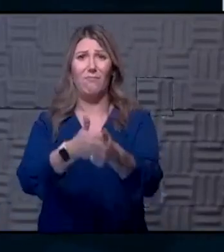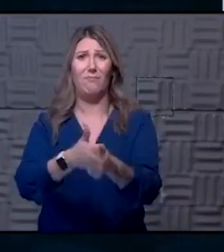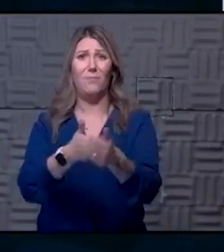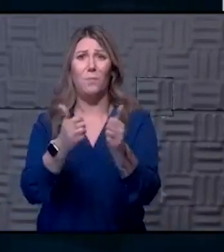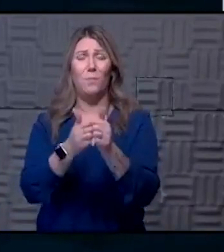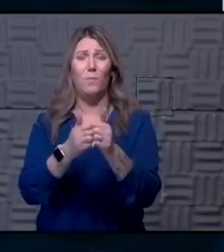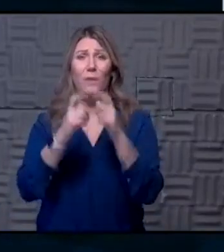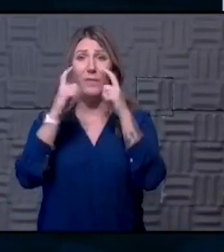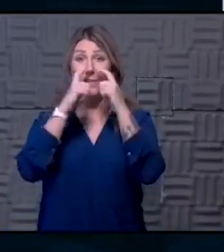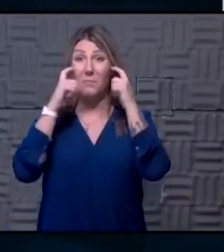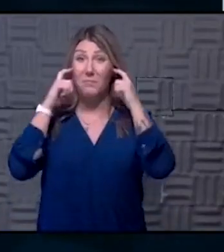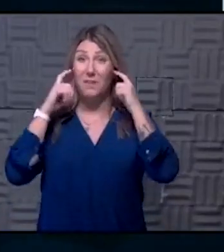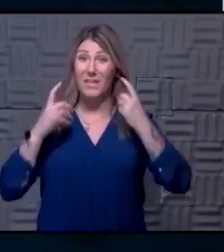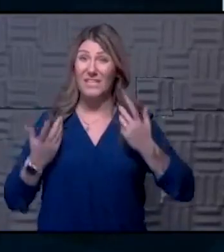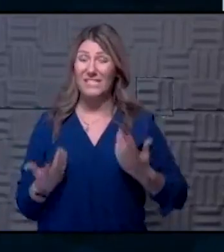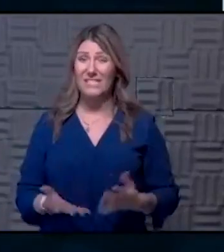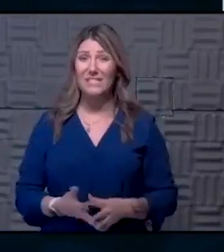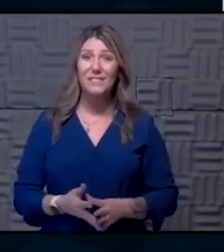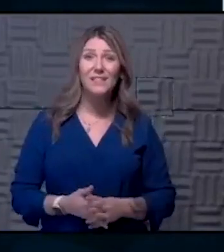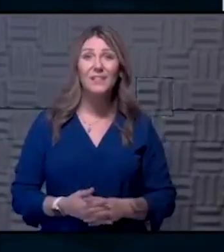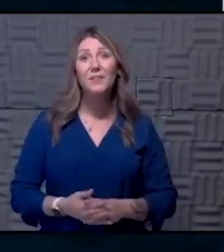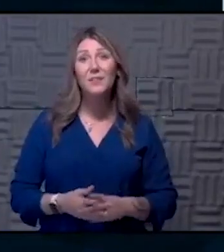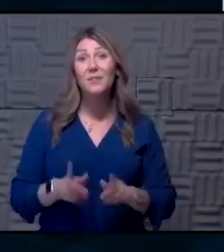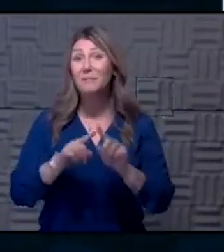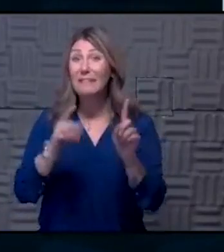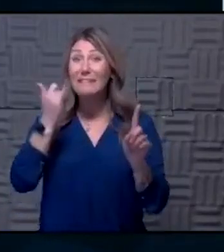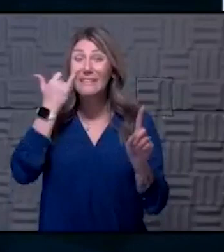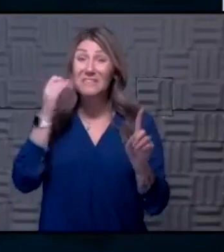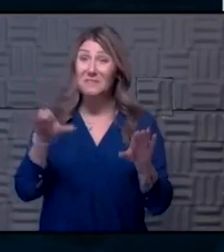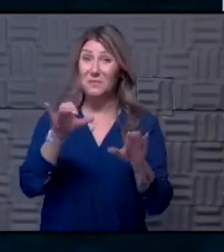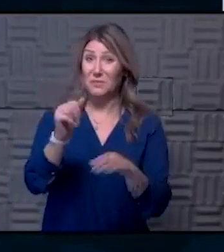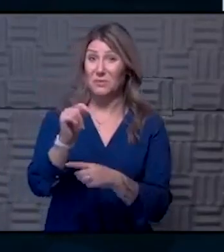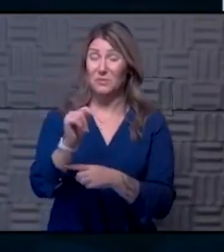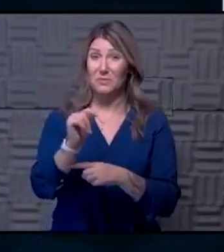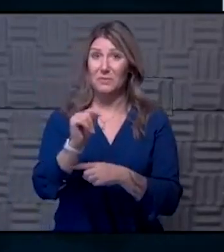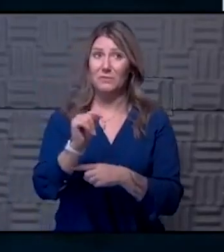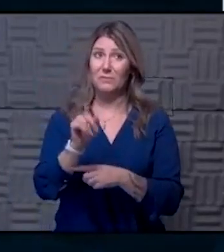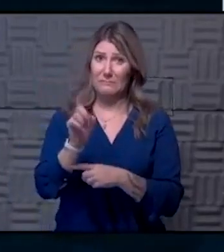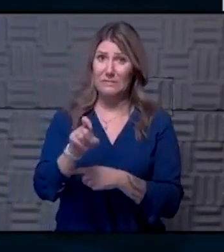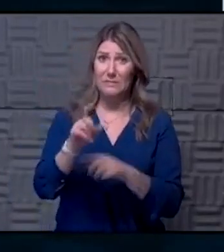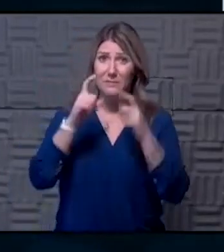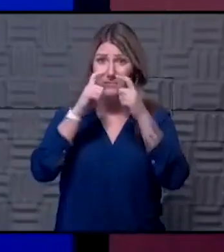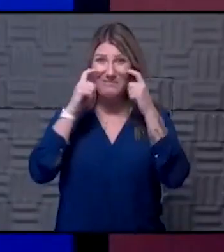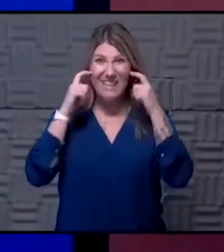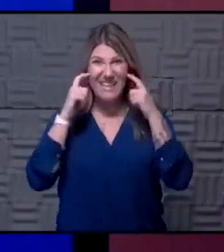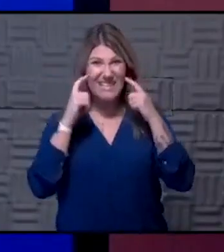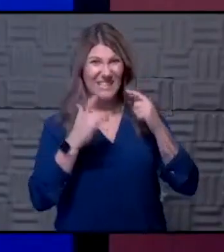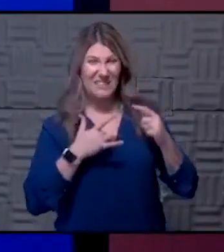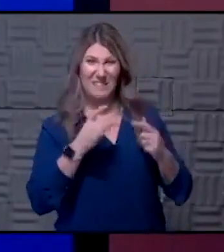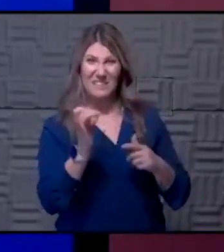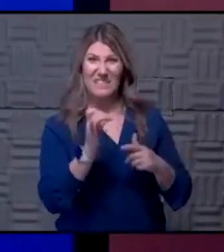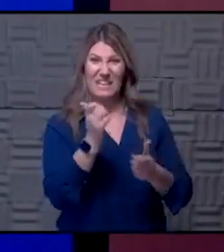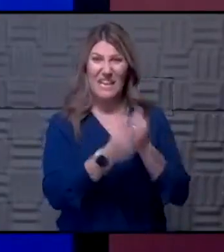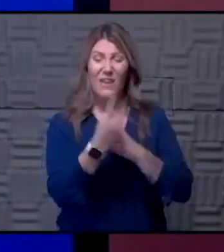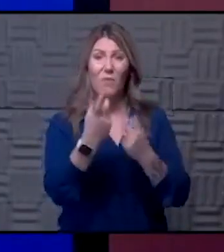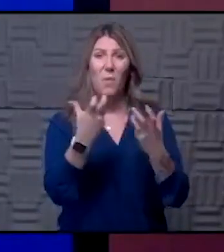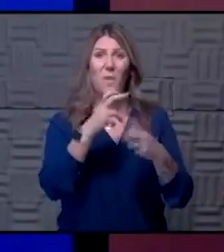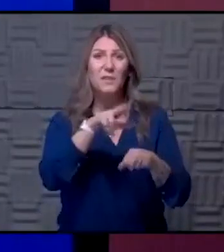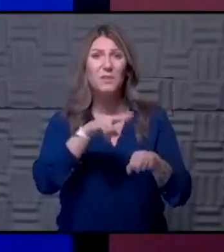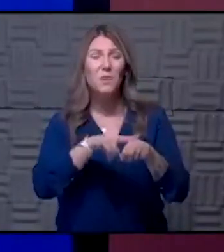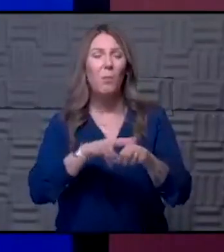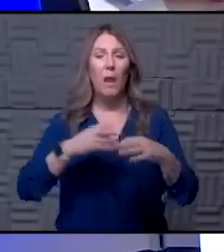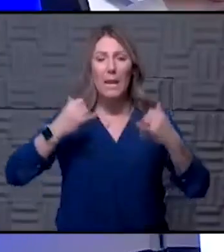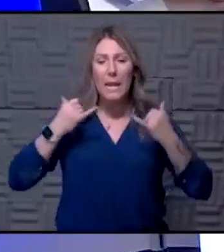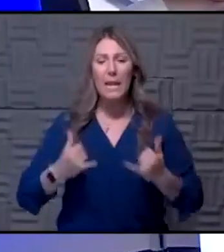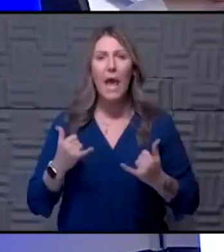mask. But yeah, if you're going to do it, definitely masked. Okay, it just feels like everybody wants to have normal be here right